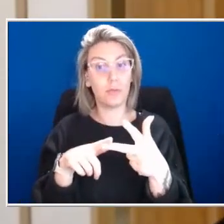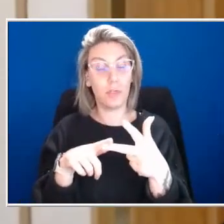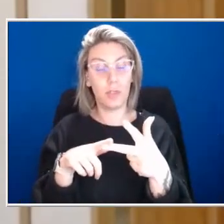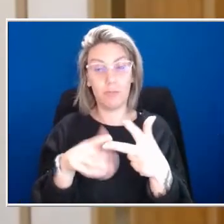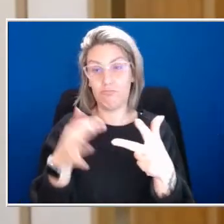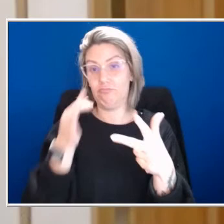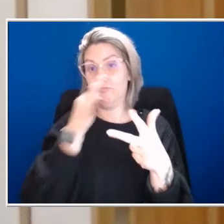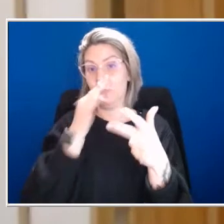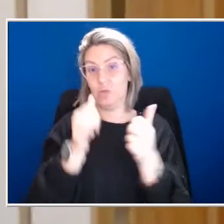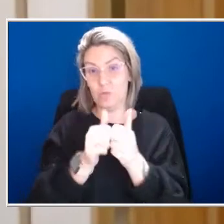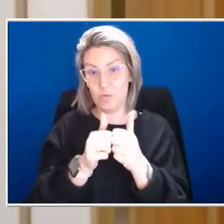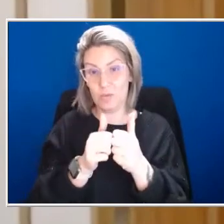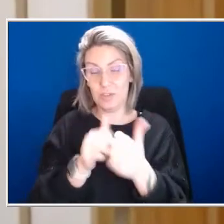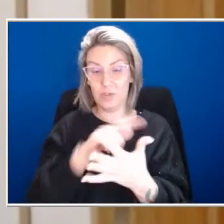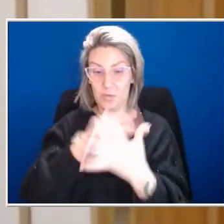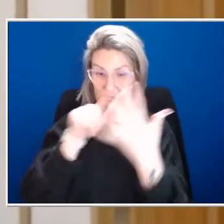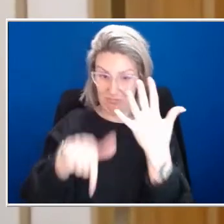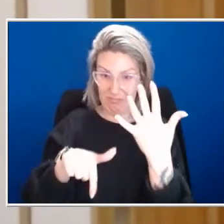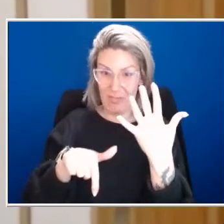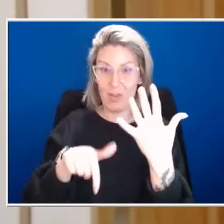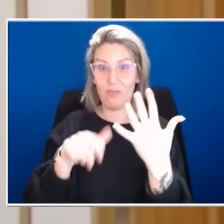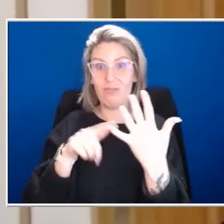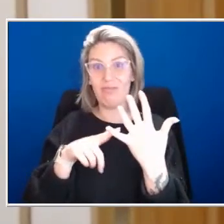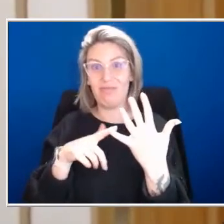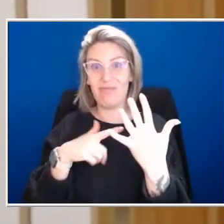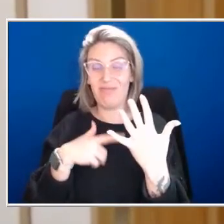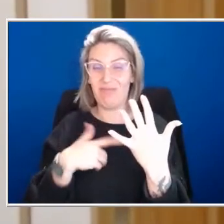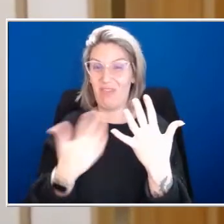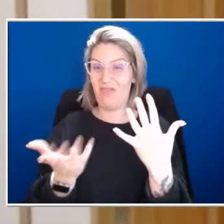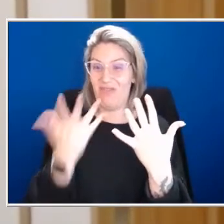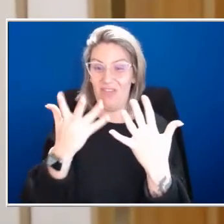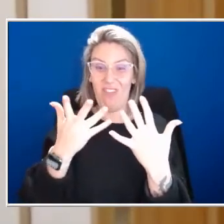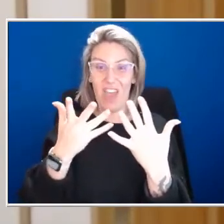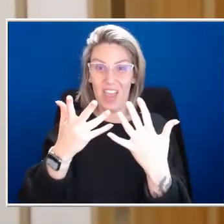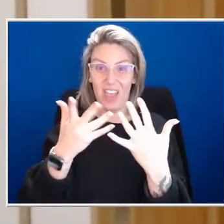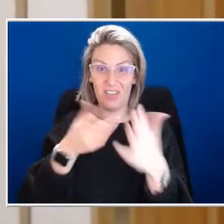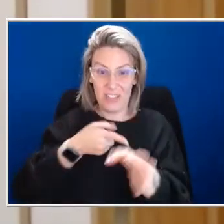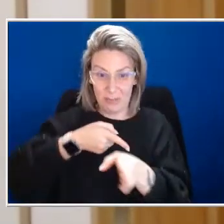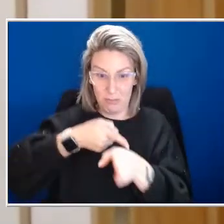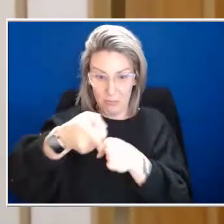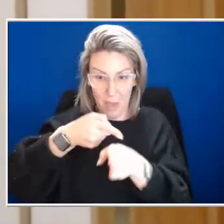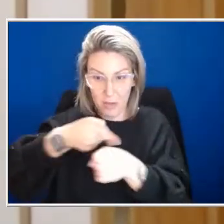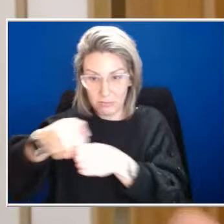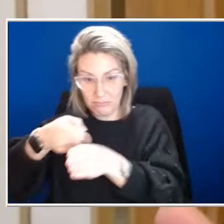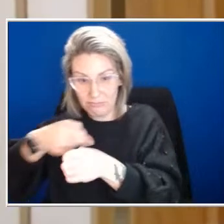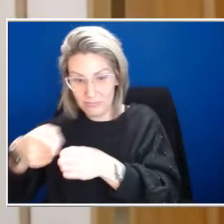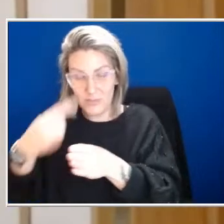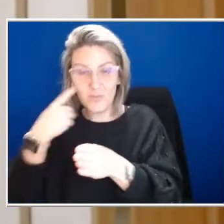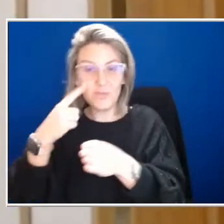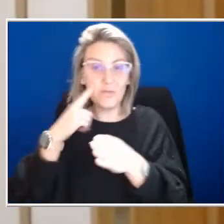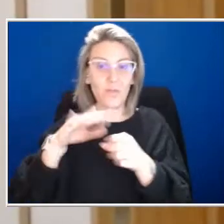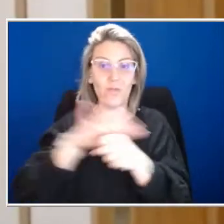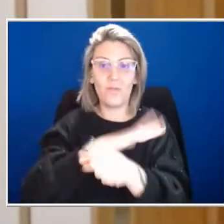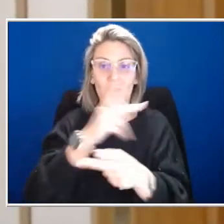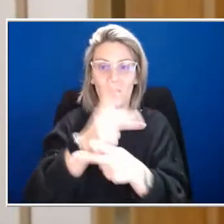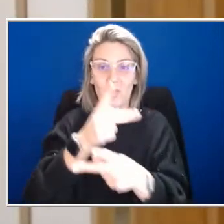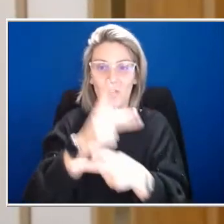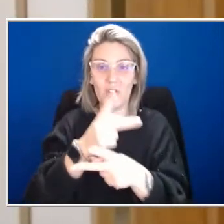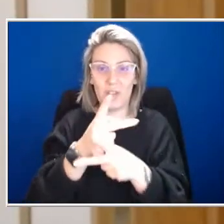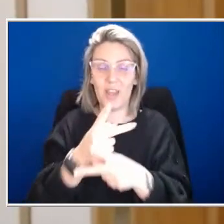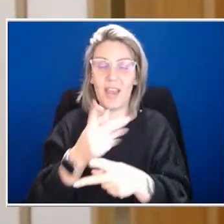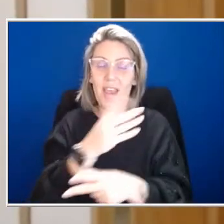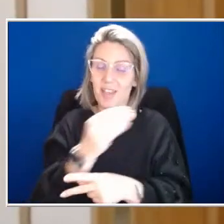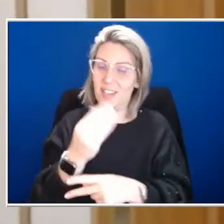it's actually you need 5 specialties to provide full care of AL amyloid patients, and fortunately we have